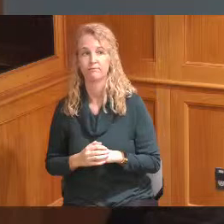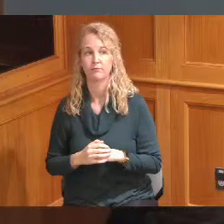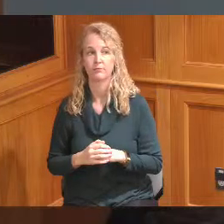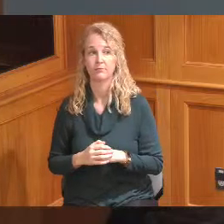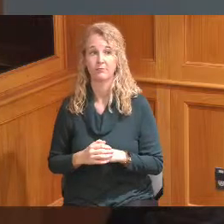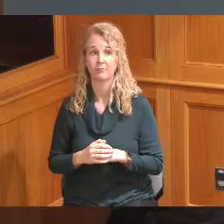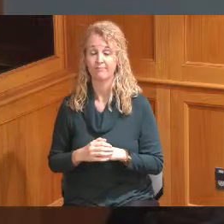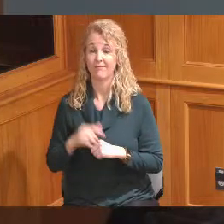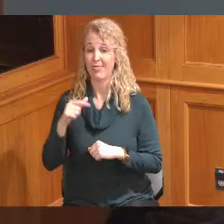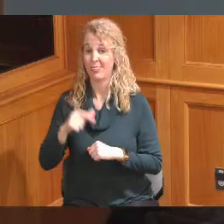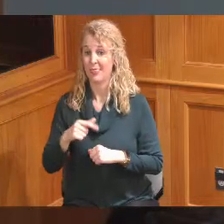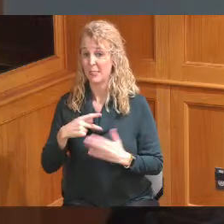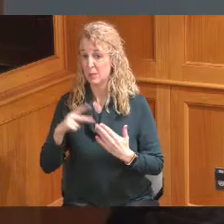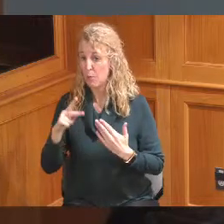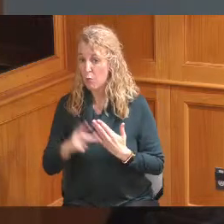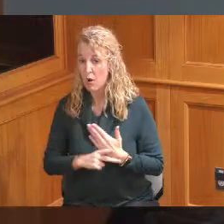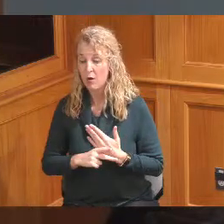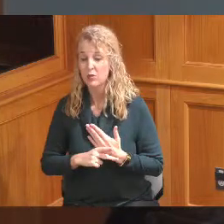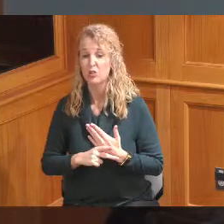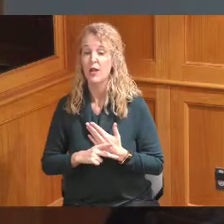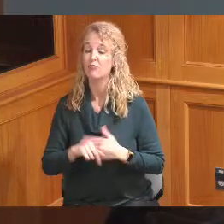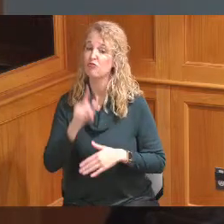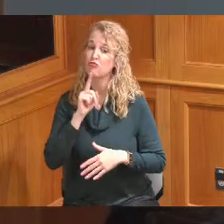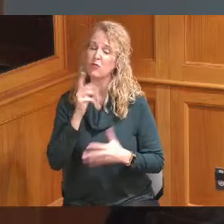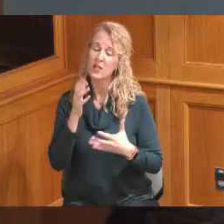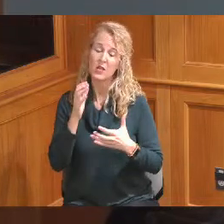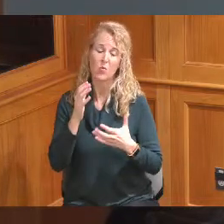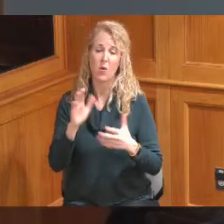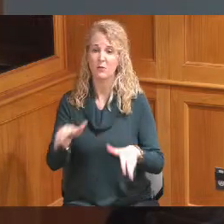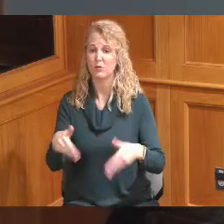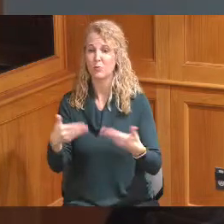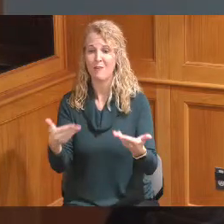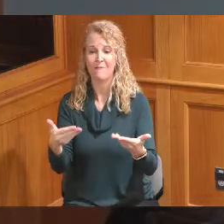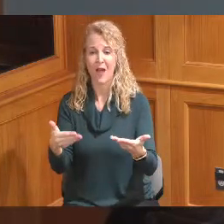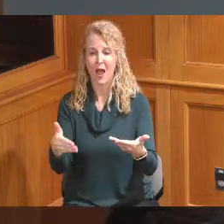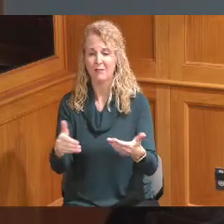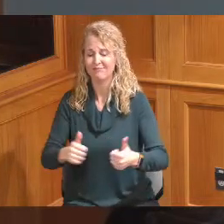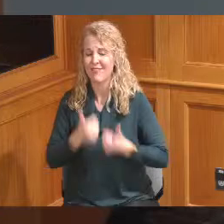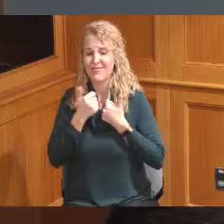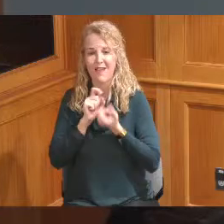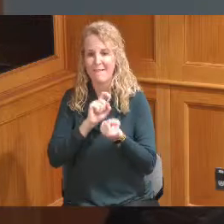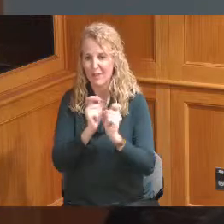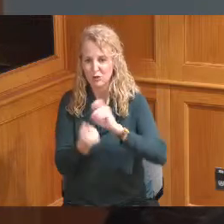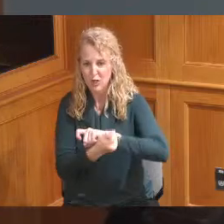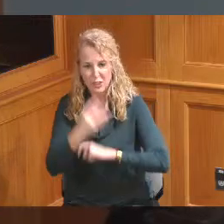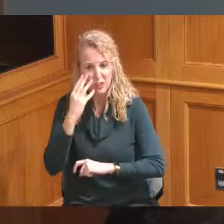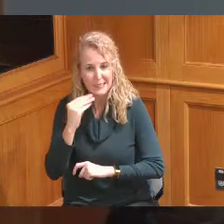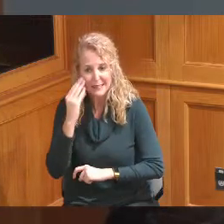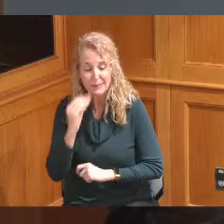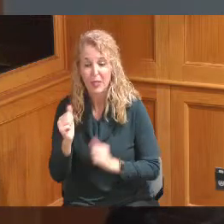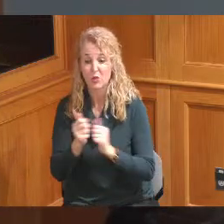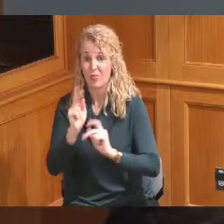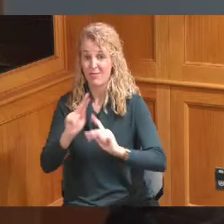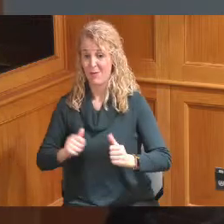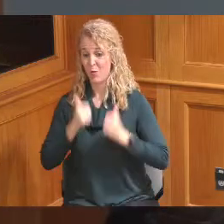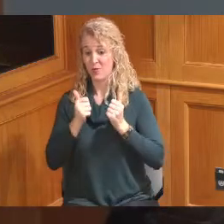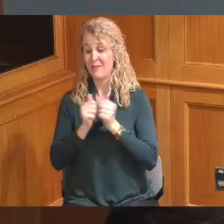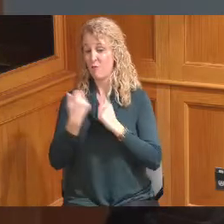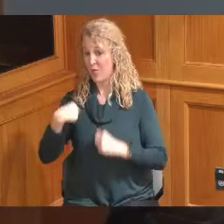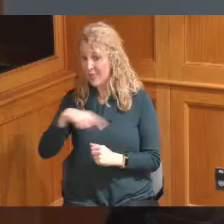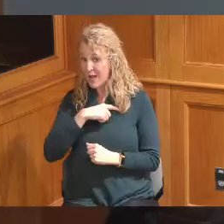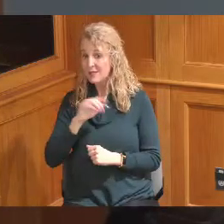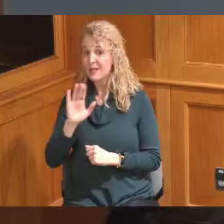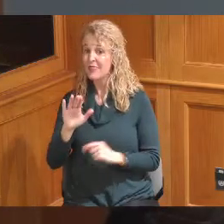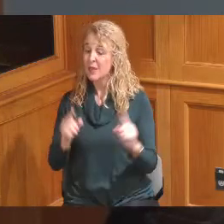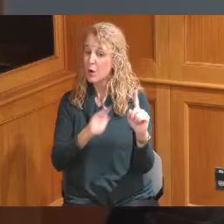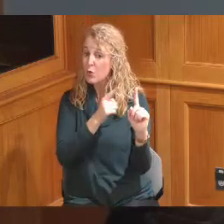The Humanity Project strives to provide a collaborative, transformative, and safe environment for residents that will allow them to meet their goals to become